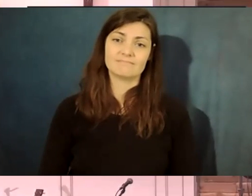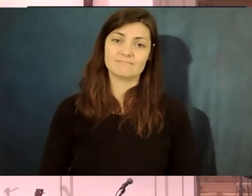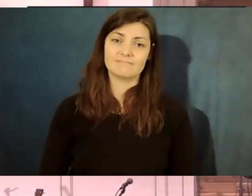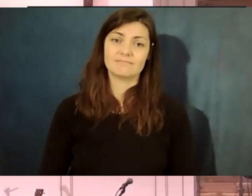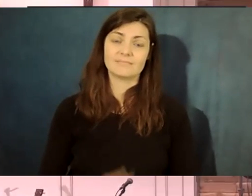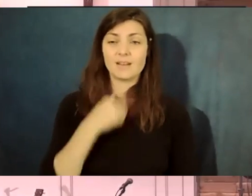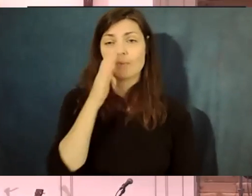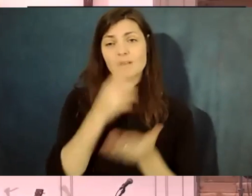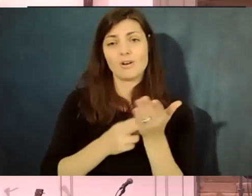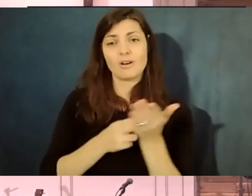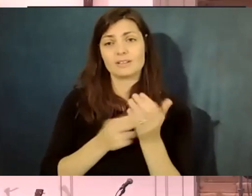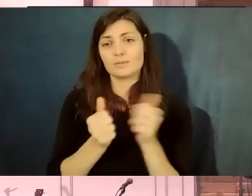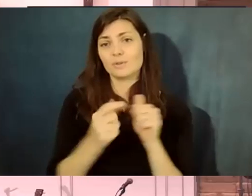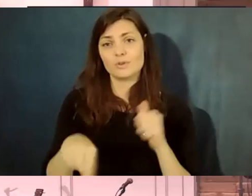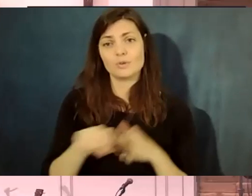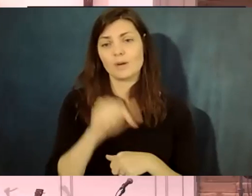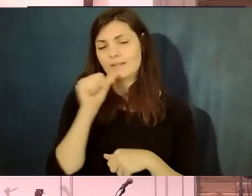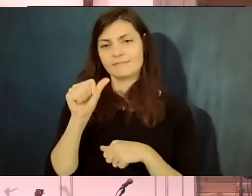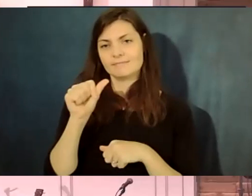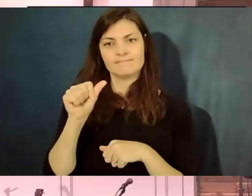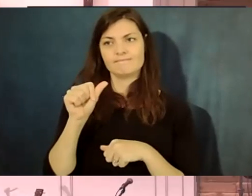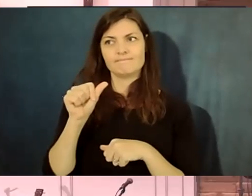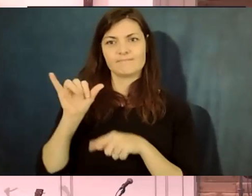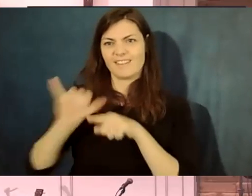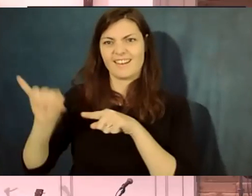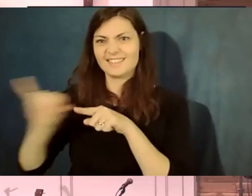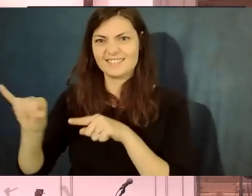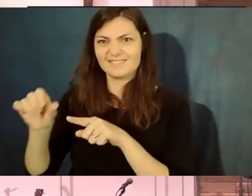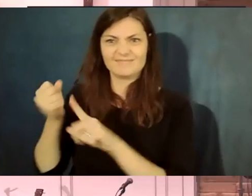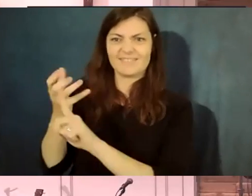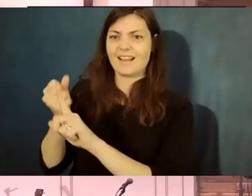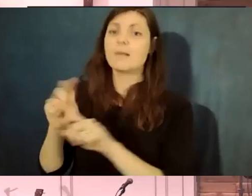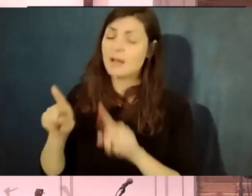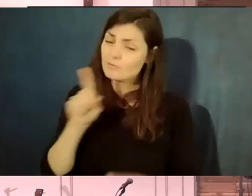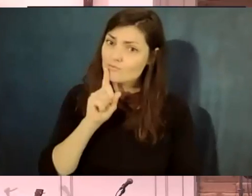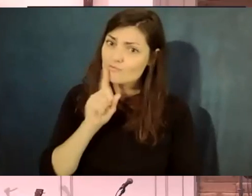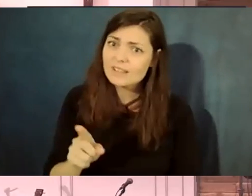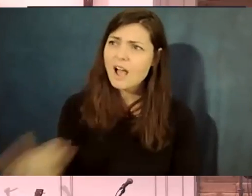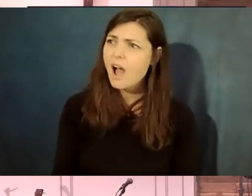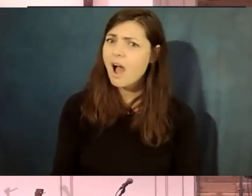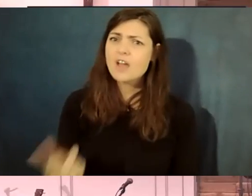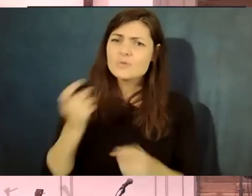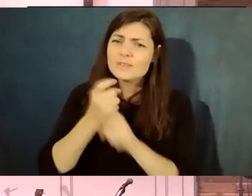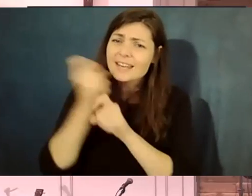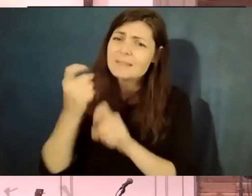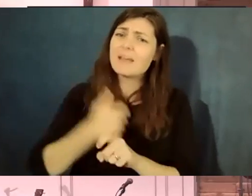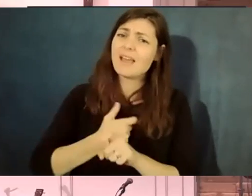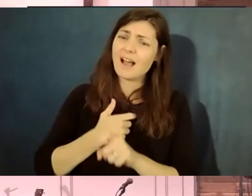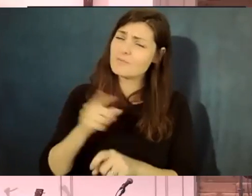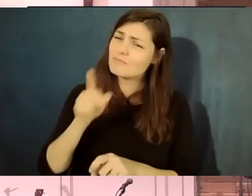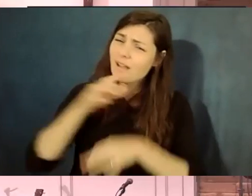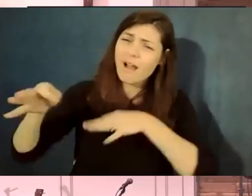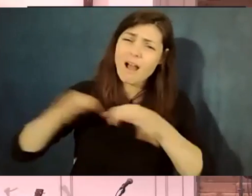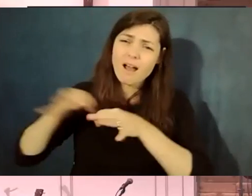And I'll be honest with you, you know, I didn't use any bad words, but I let him have it. I'm like, are you kidding me?